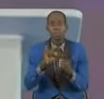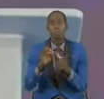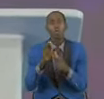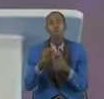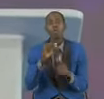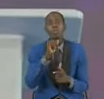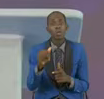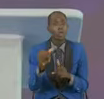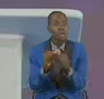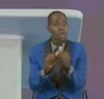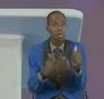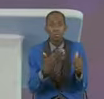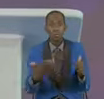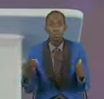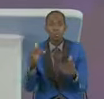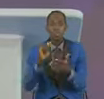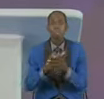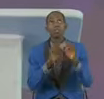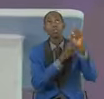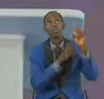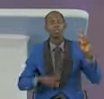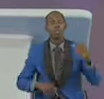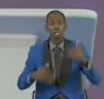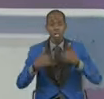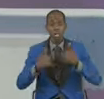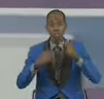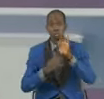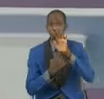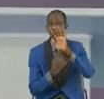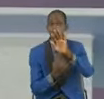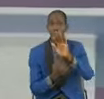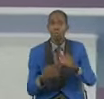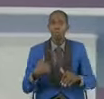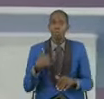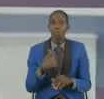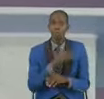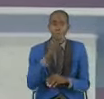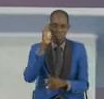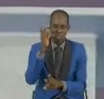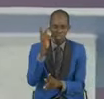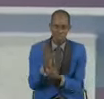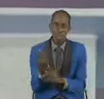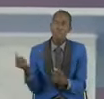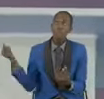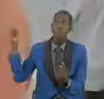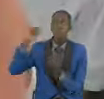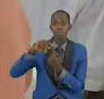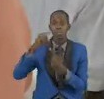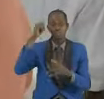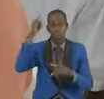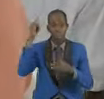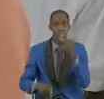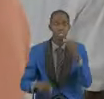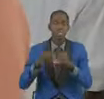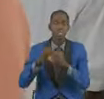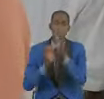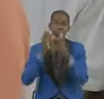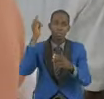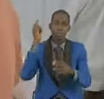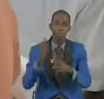the Lord had revealed, we're going to keep unto the end in Jesus' name. Amen.